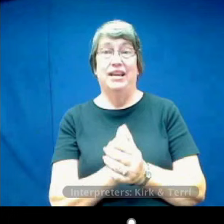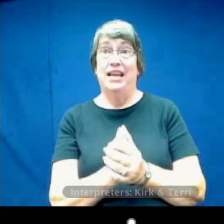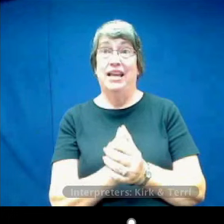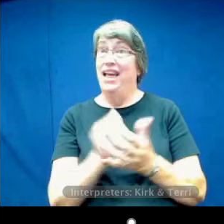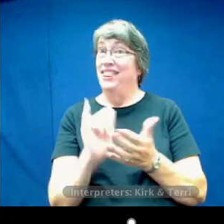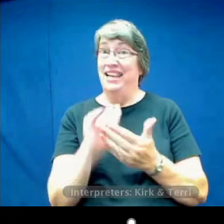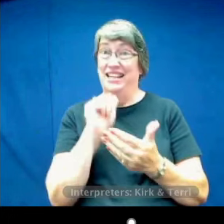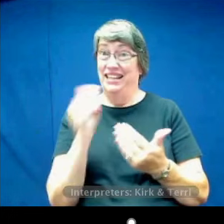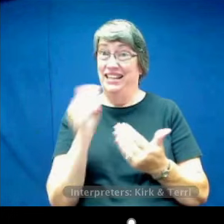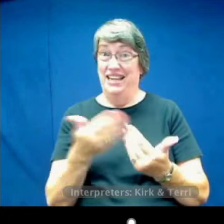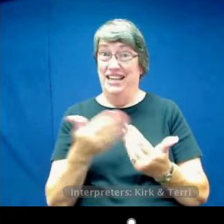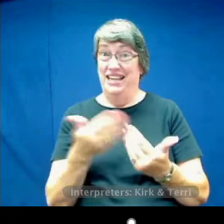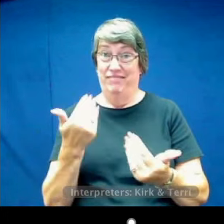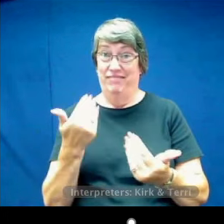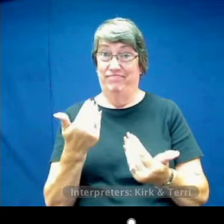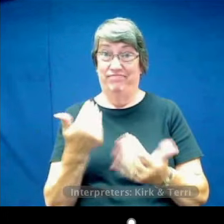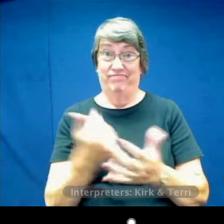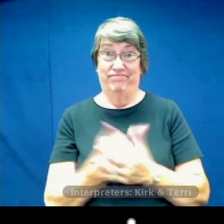matter. And